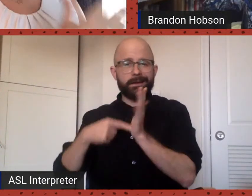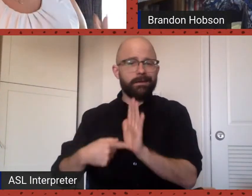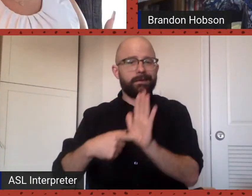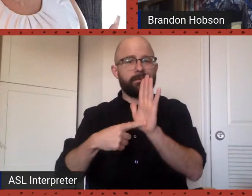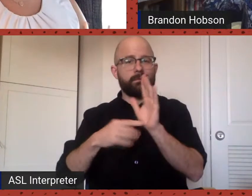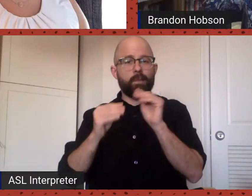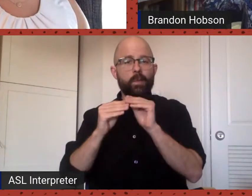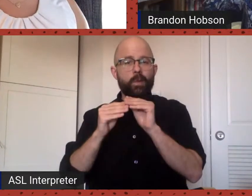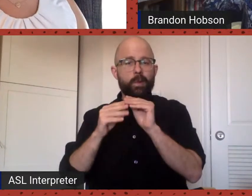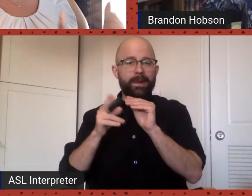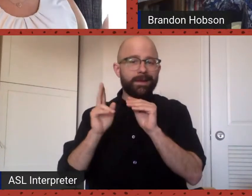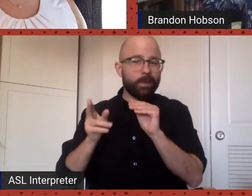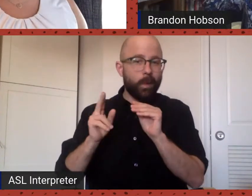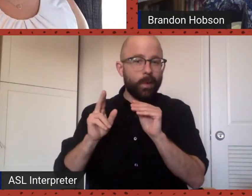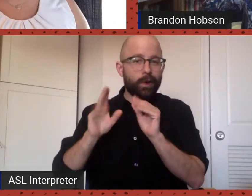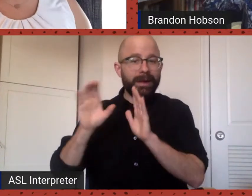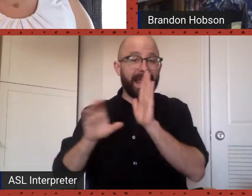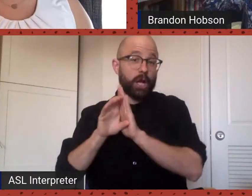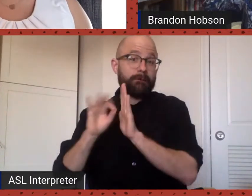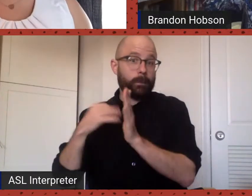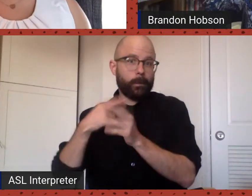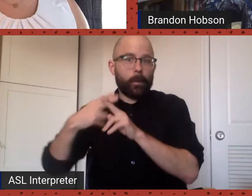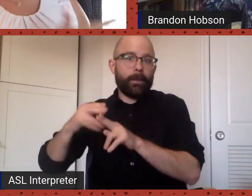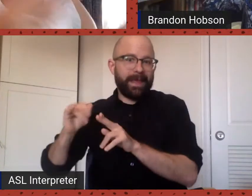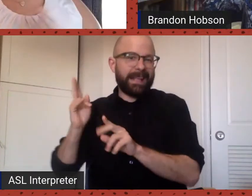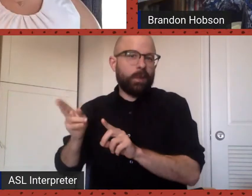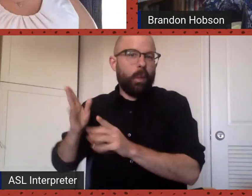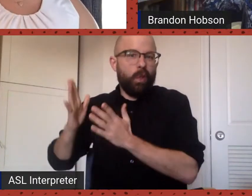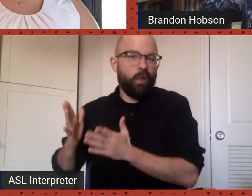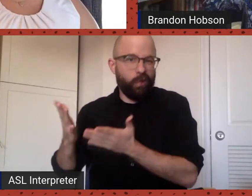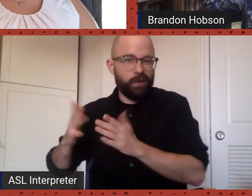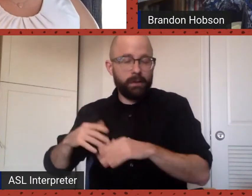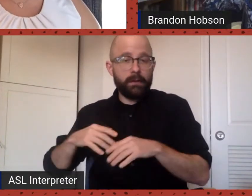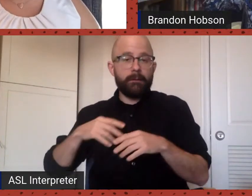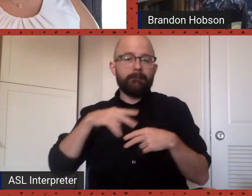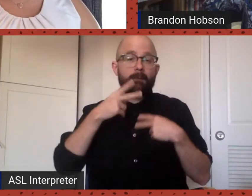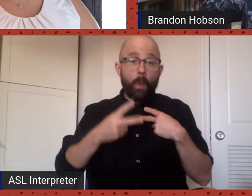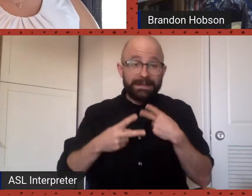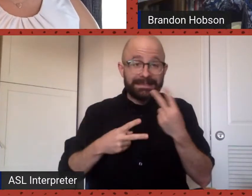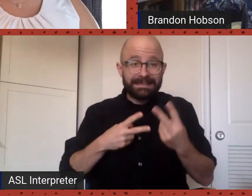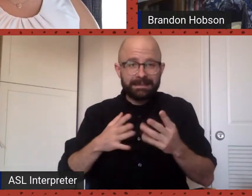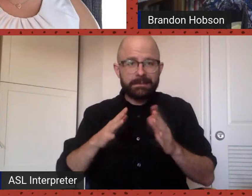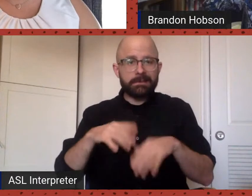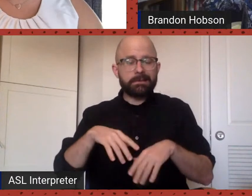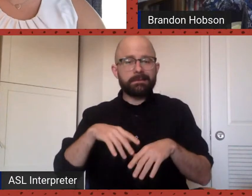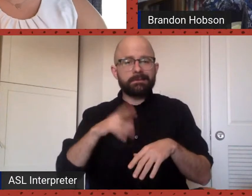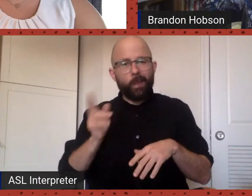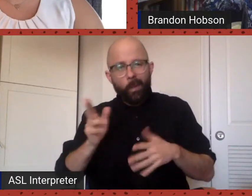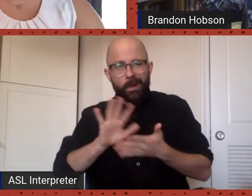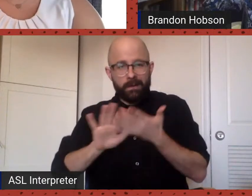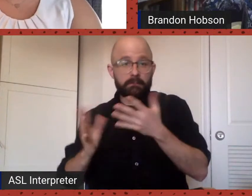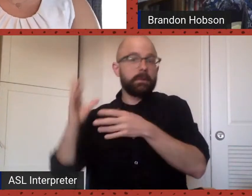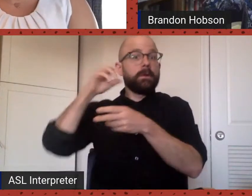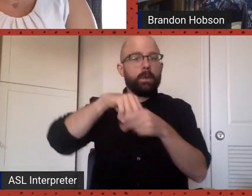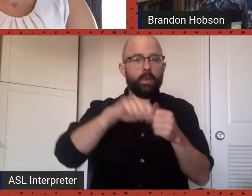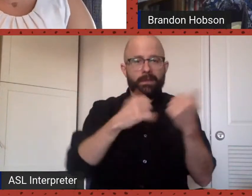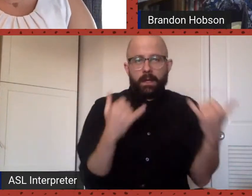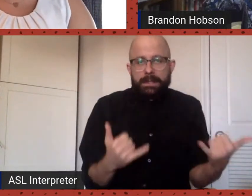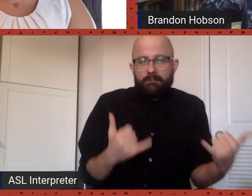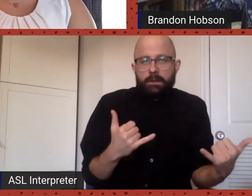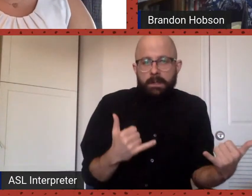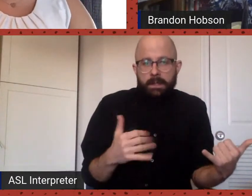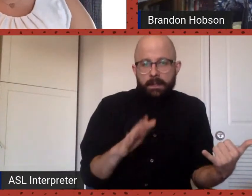that, characters or voices into the contemporary